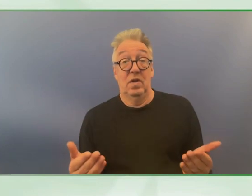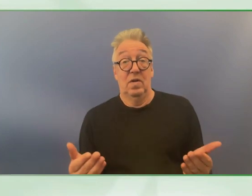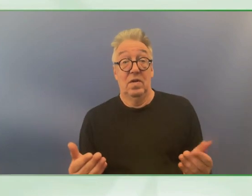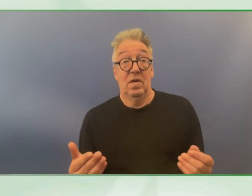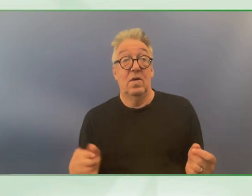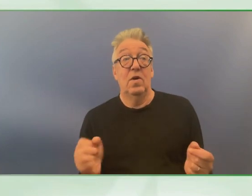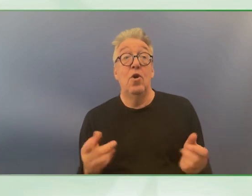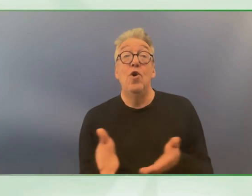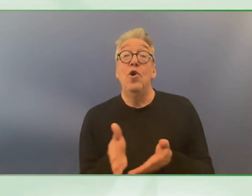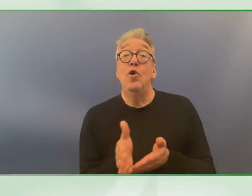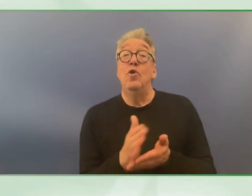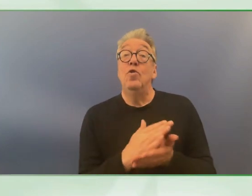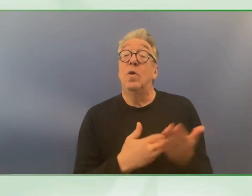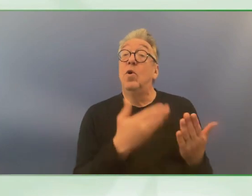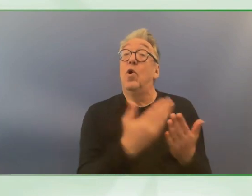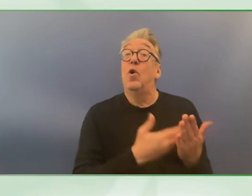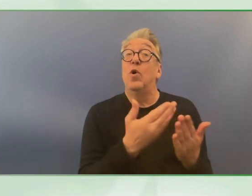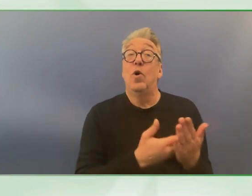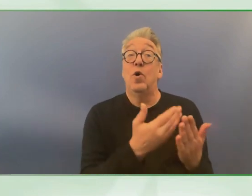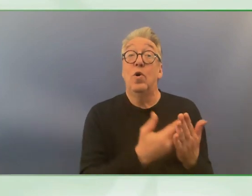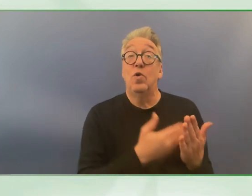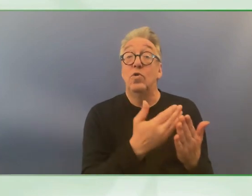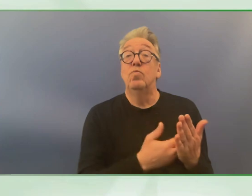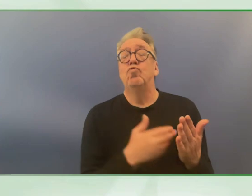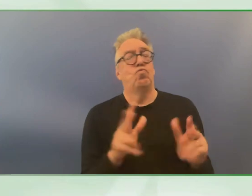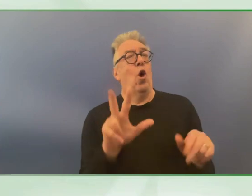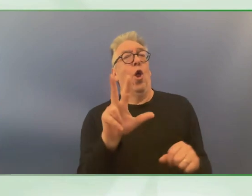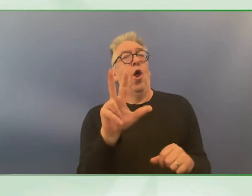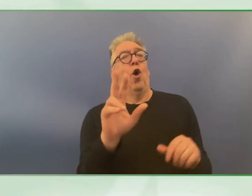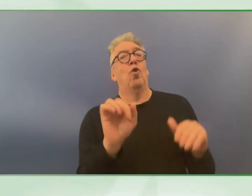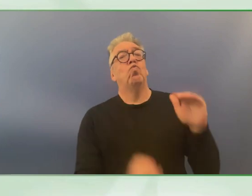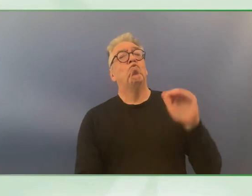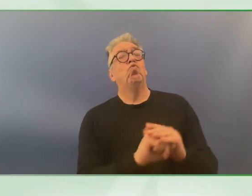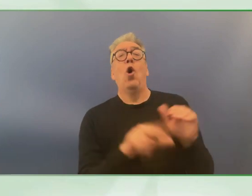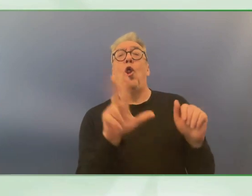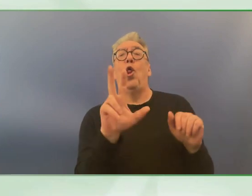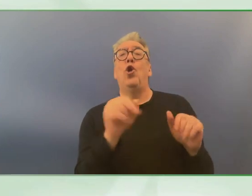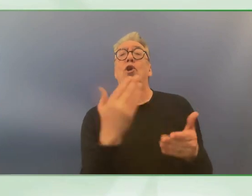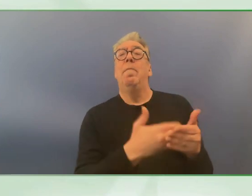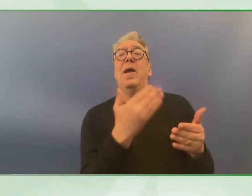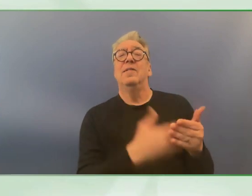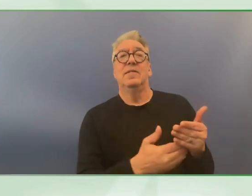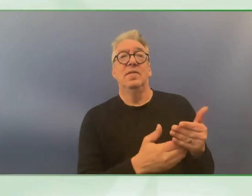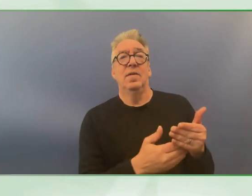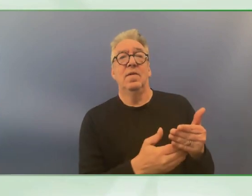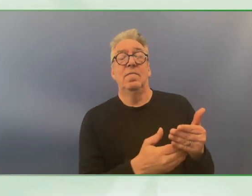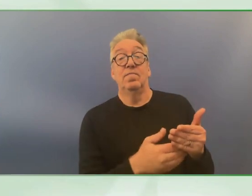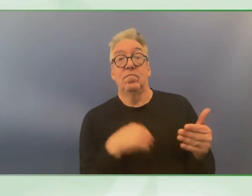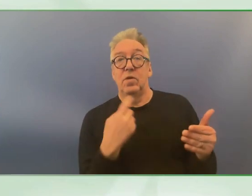I have to scan can exceed 30 pages, which I found out, much to my annoyance.